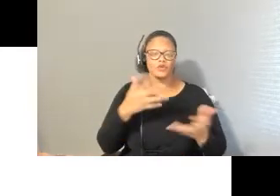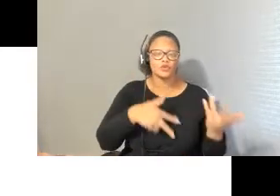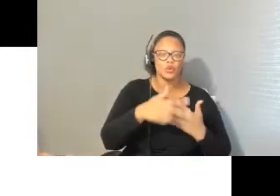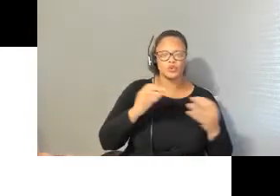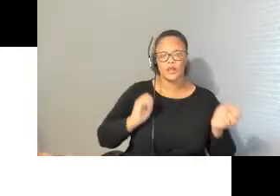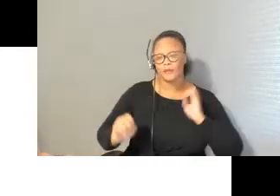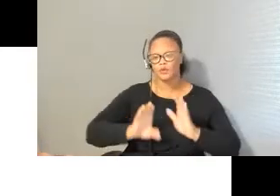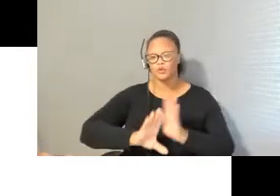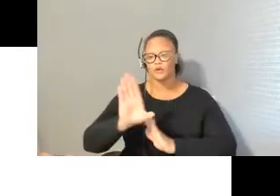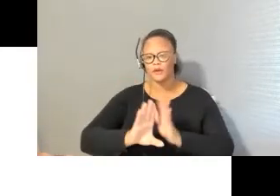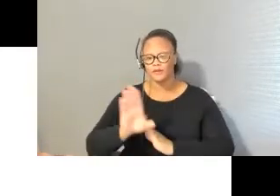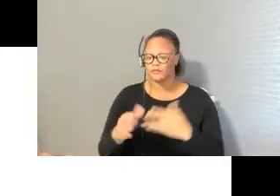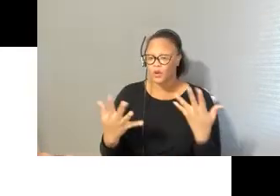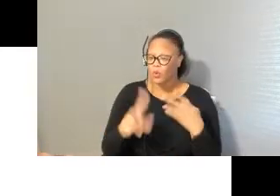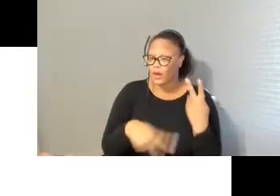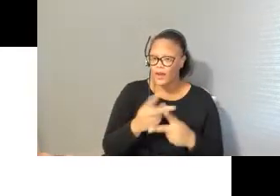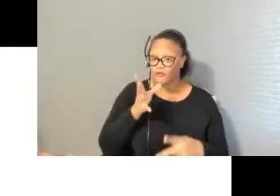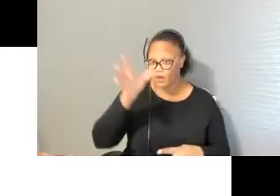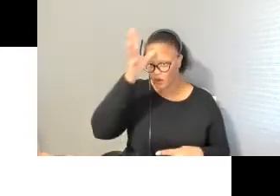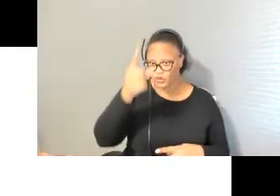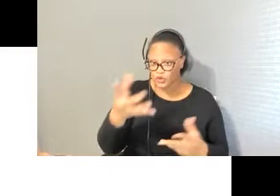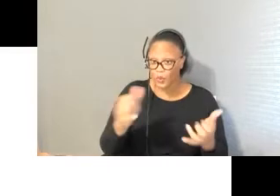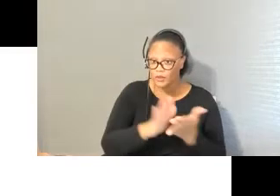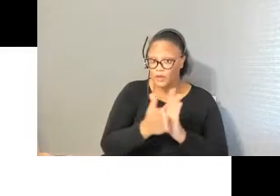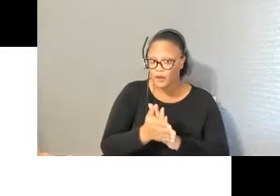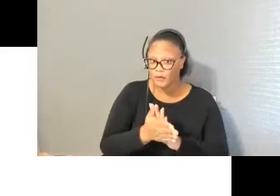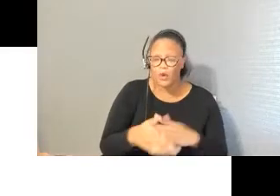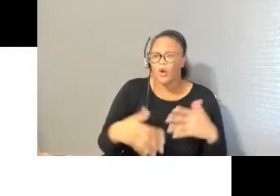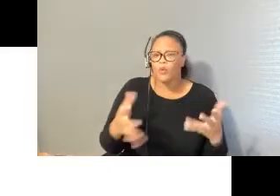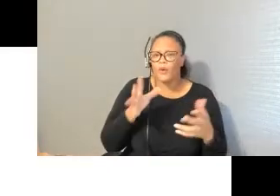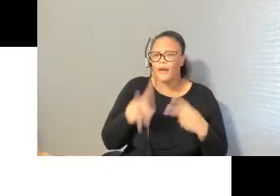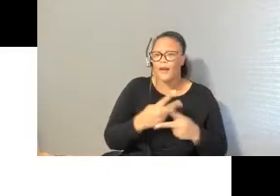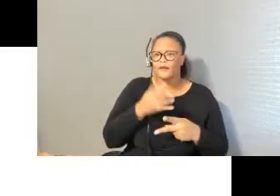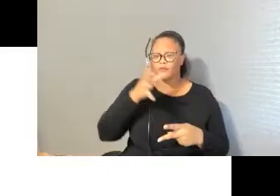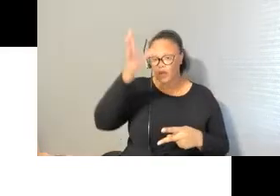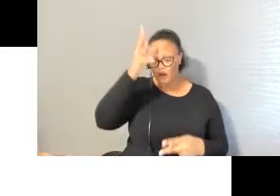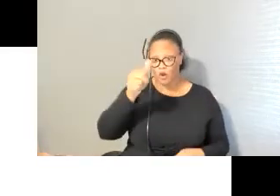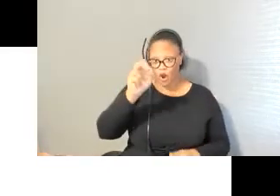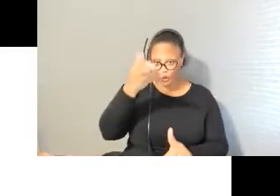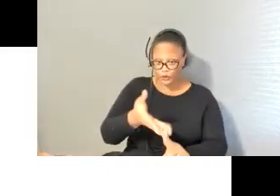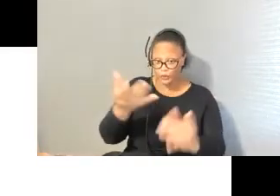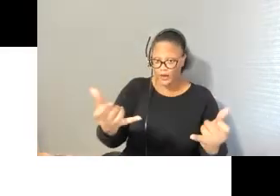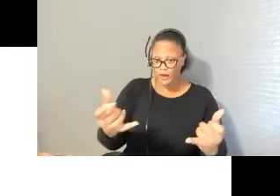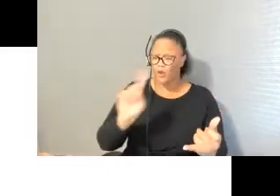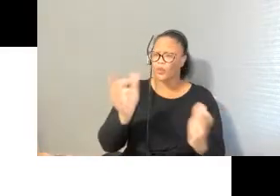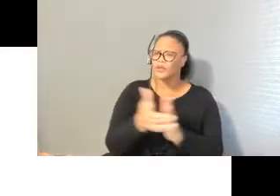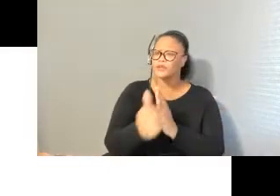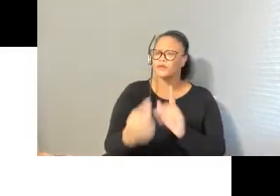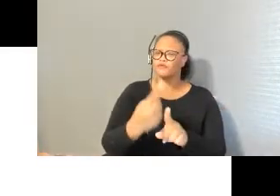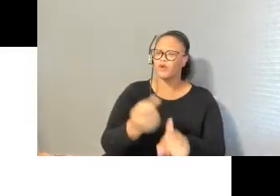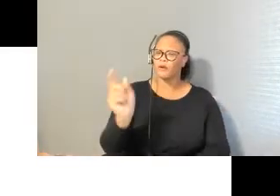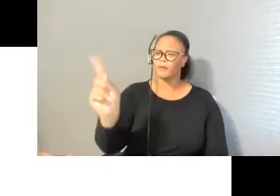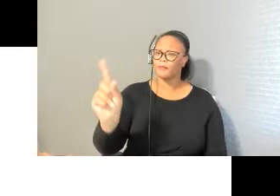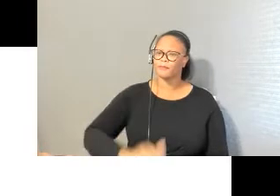So what kind of parent do you want to be? Or what kind of parent are you? Where did you get your parenting skills from? Okay. And I